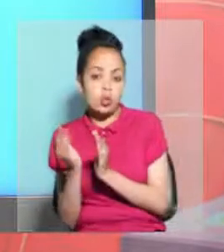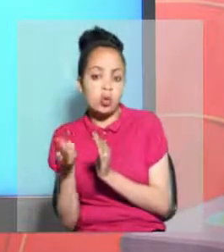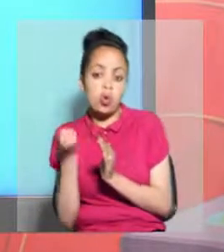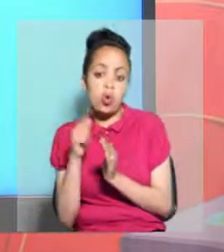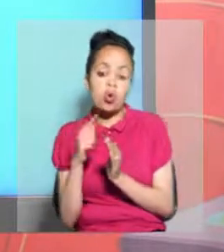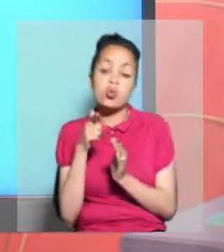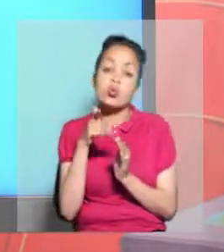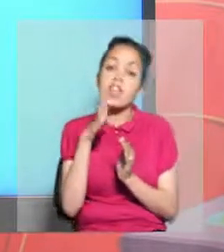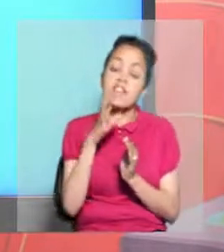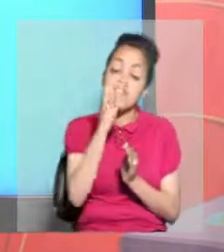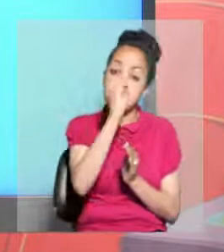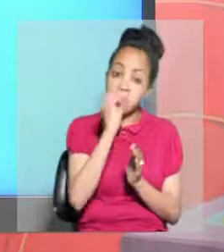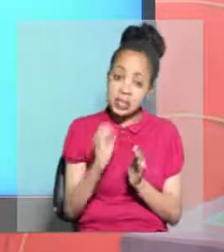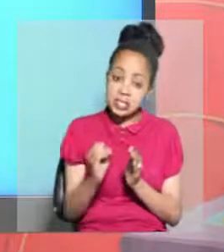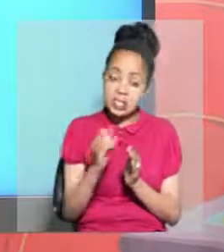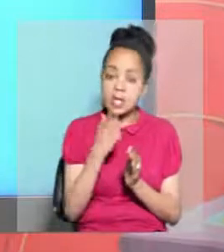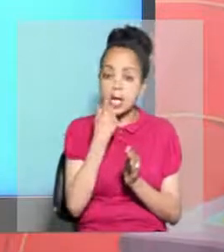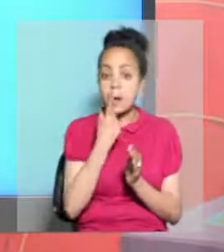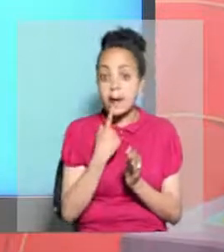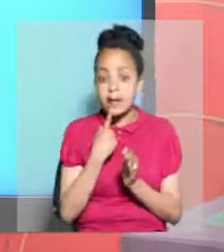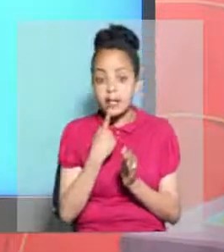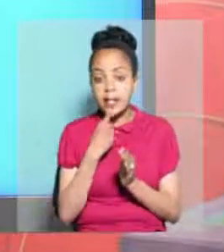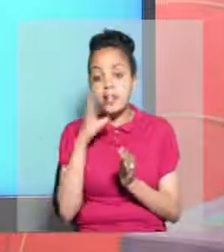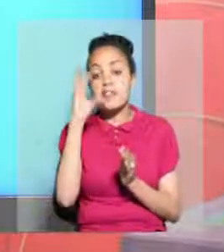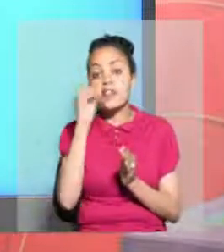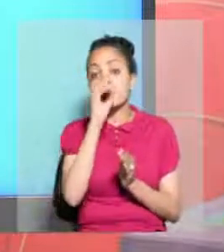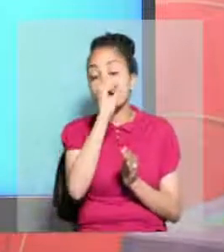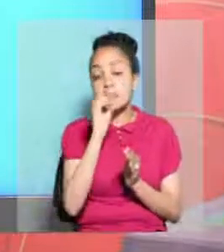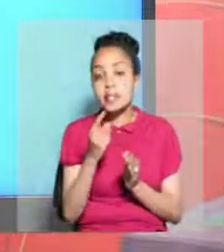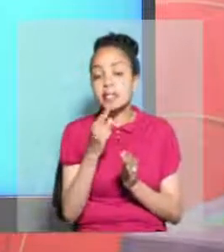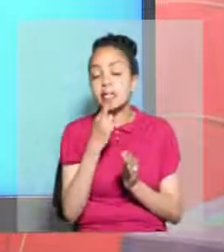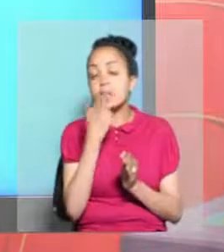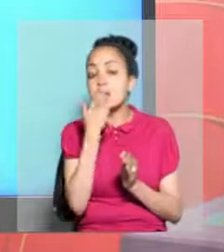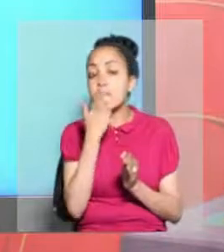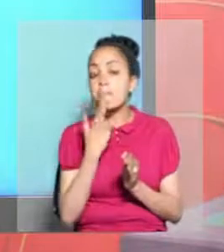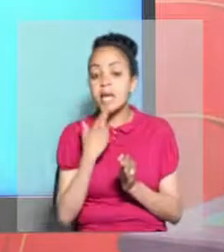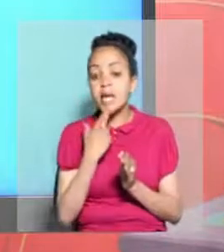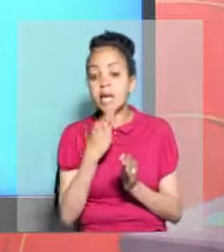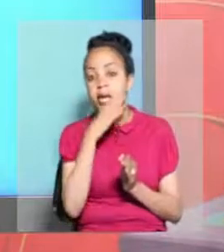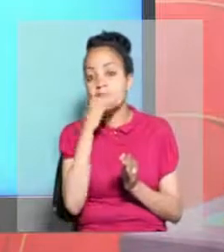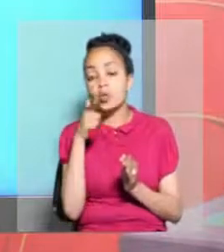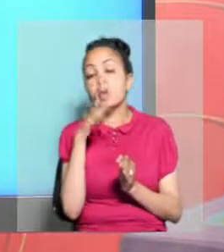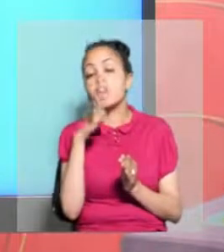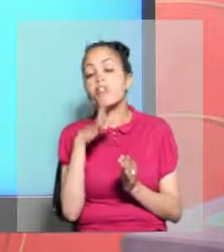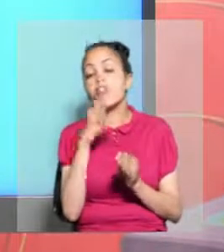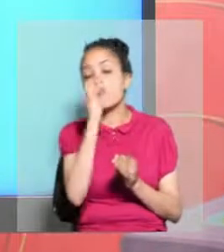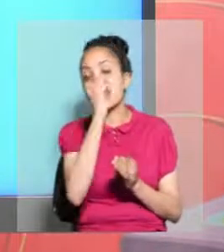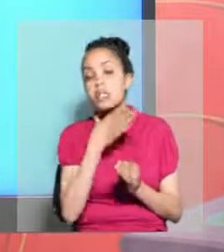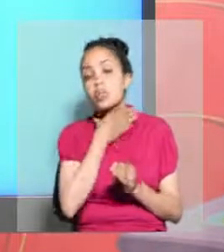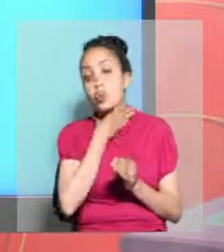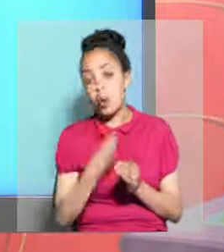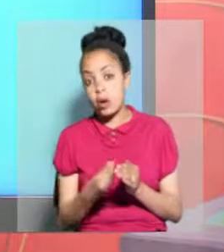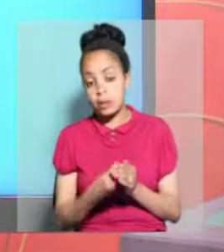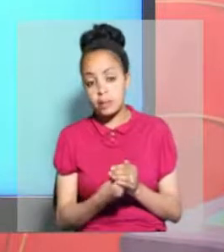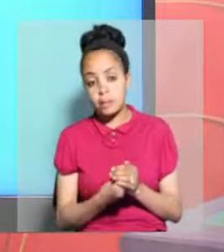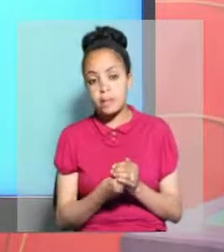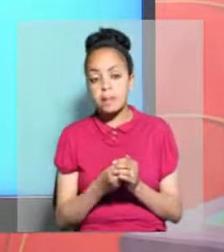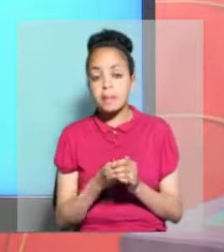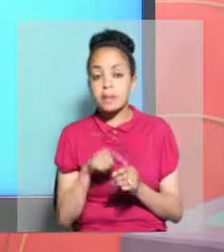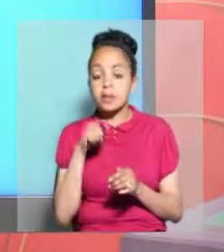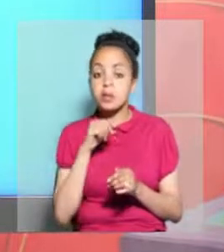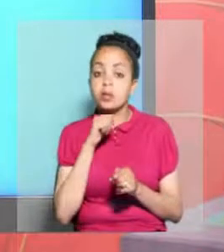Or 25% red, 50% pink, and again 25% white.